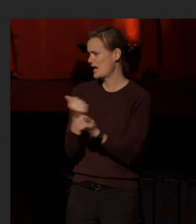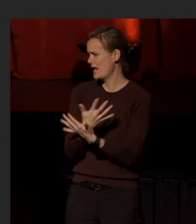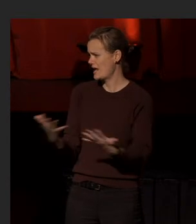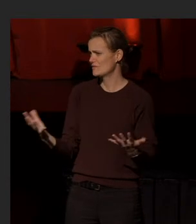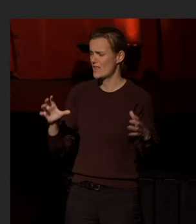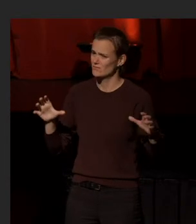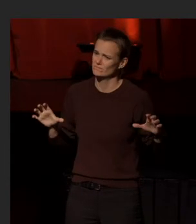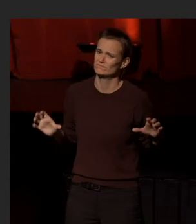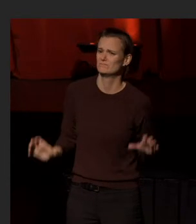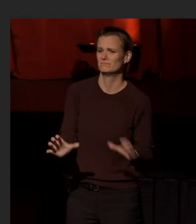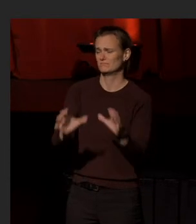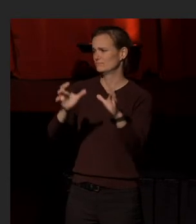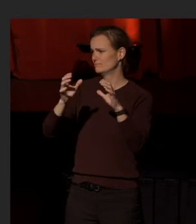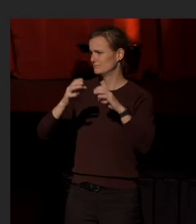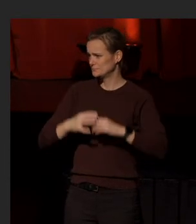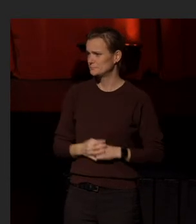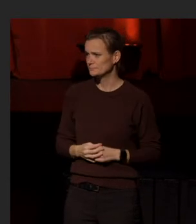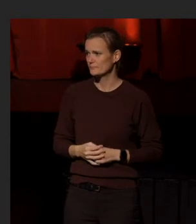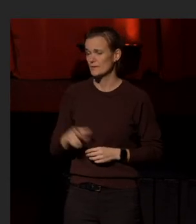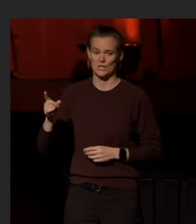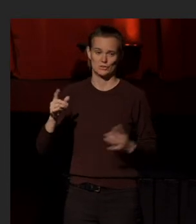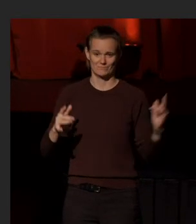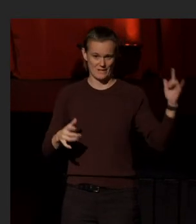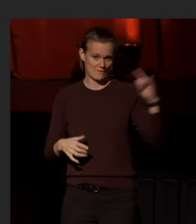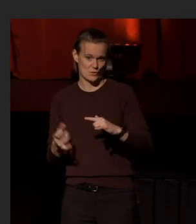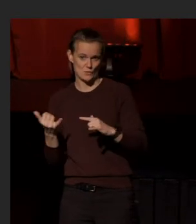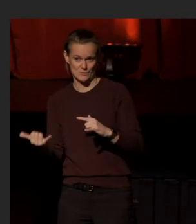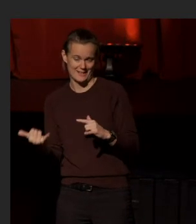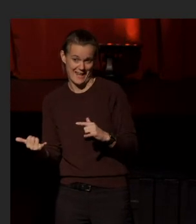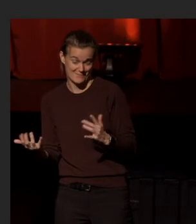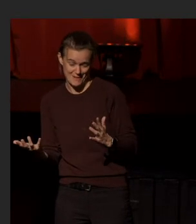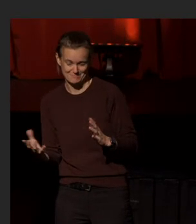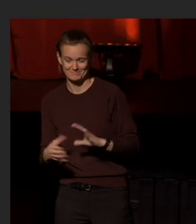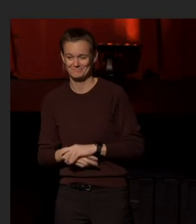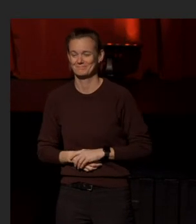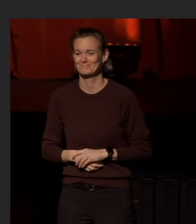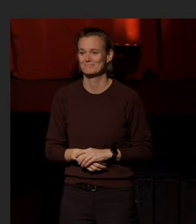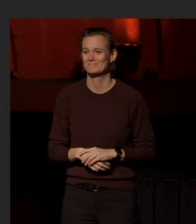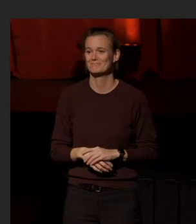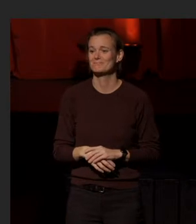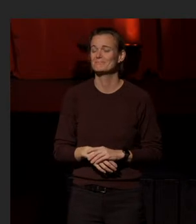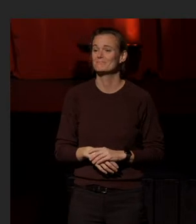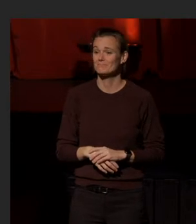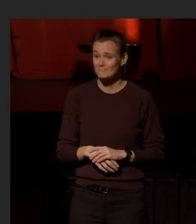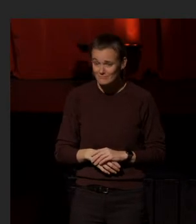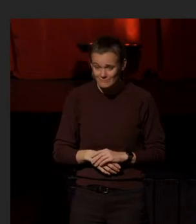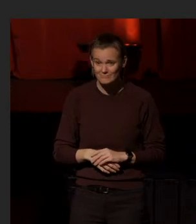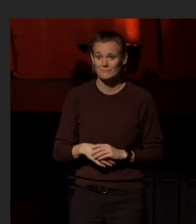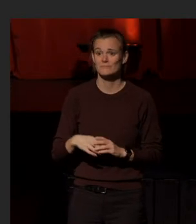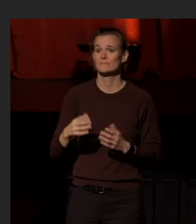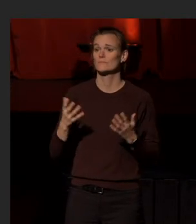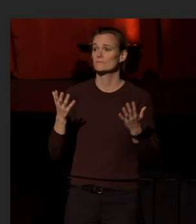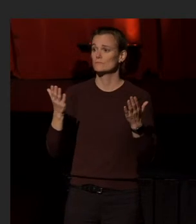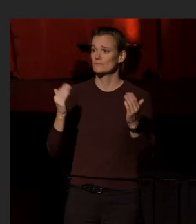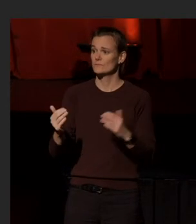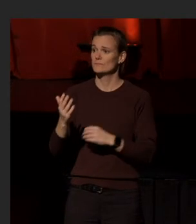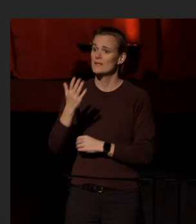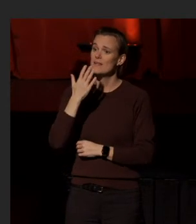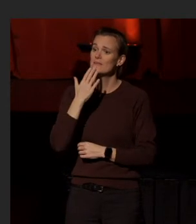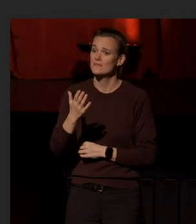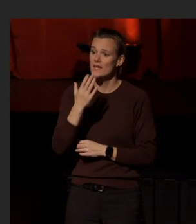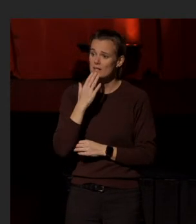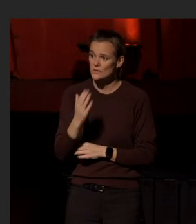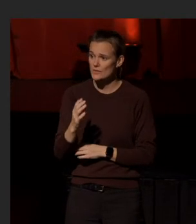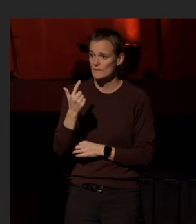this initiative. She flew in today especially for this lecture, which is wonderful. I also want to extend a big thank you and congratulations to